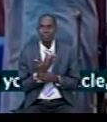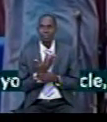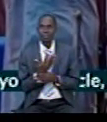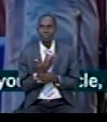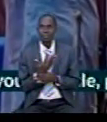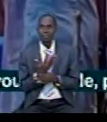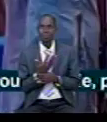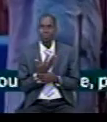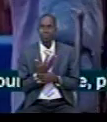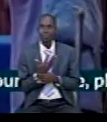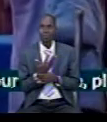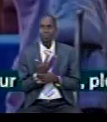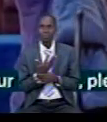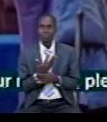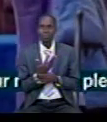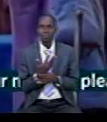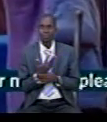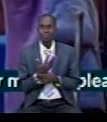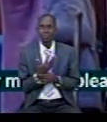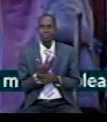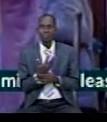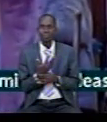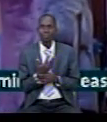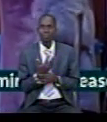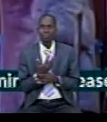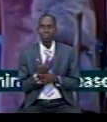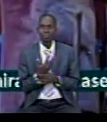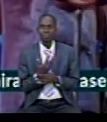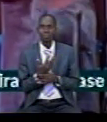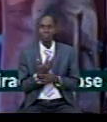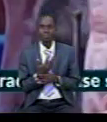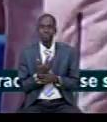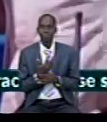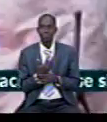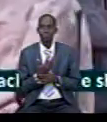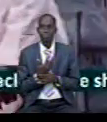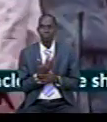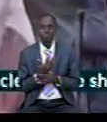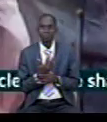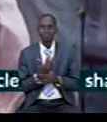Nawa. Nawa. Yes, yes.